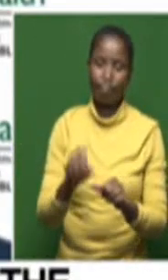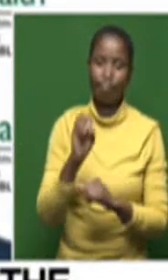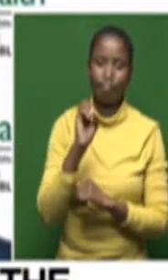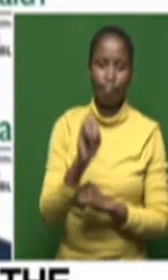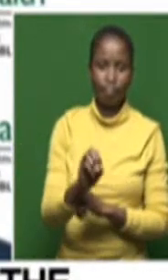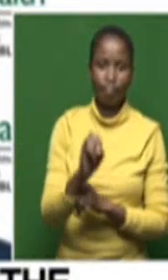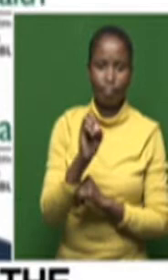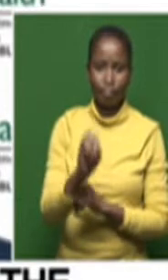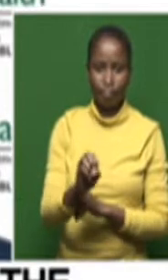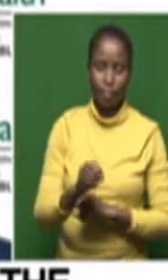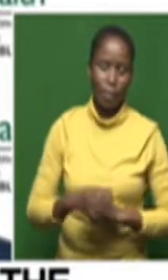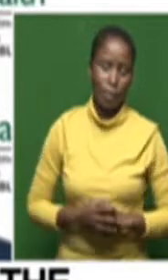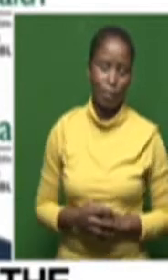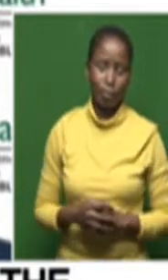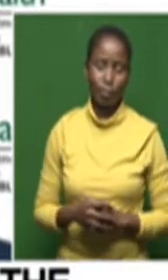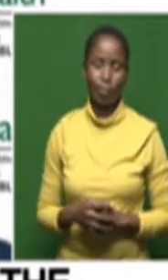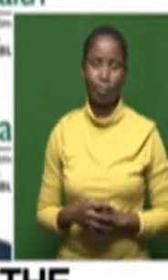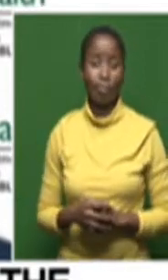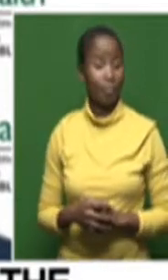unpredictable manner.